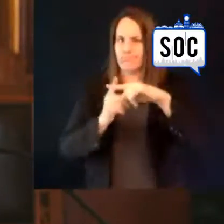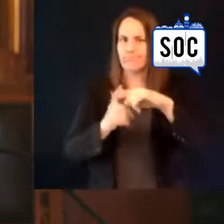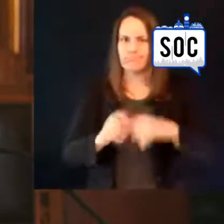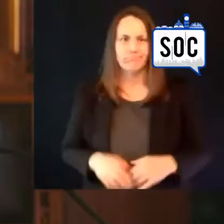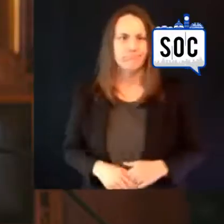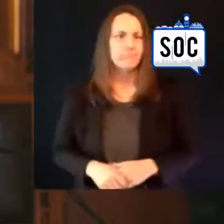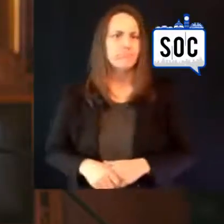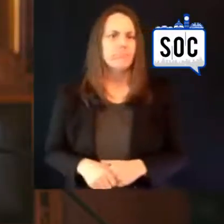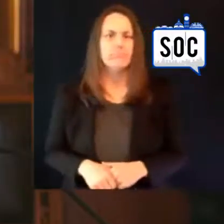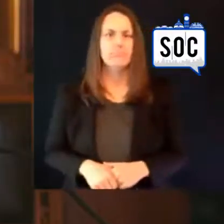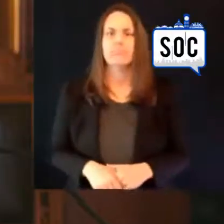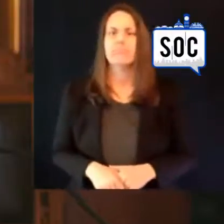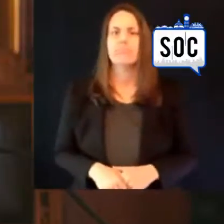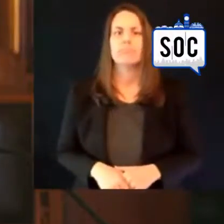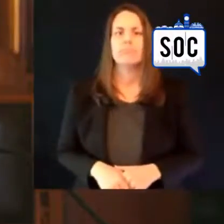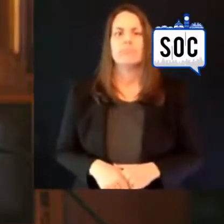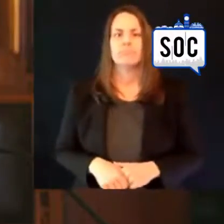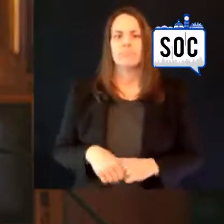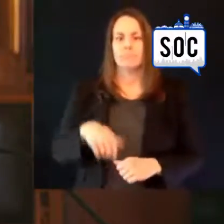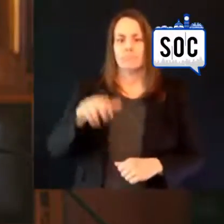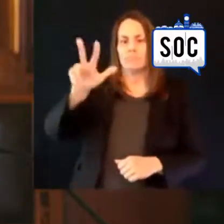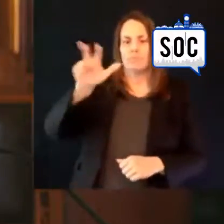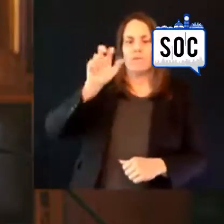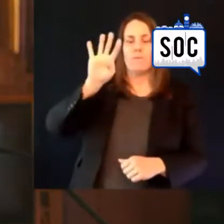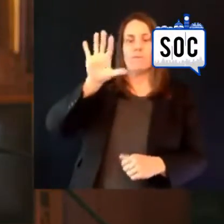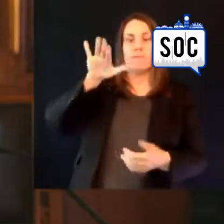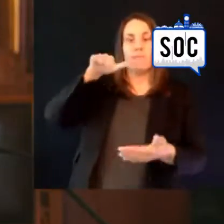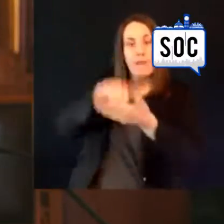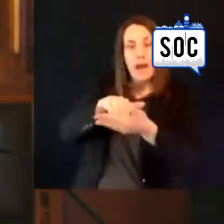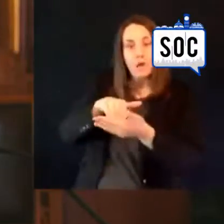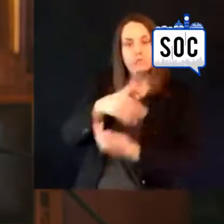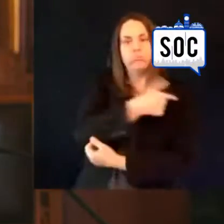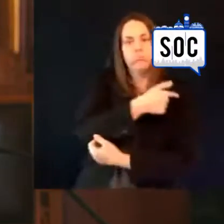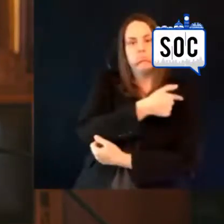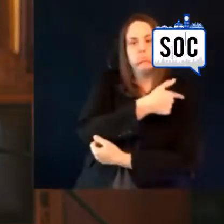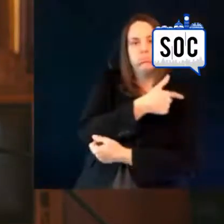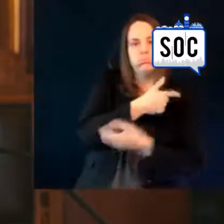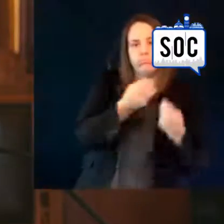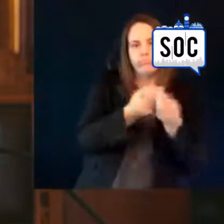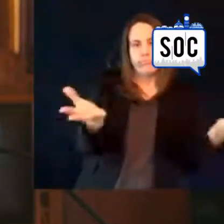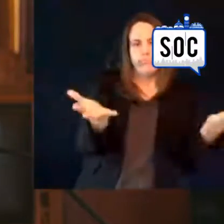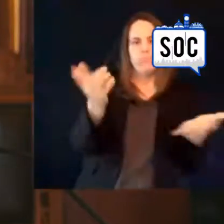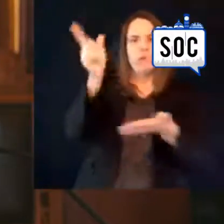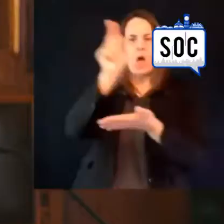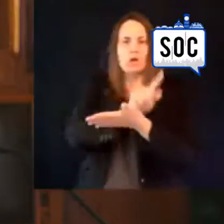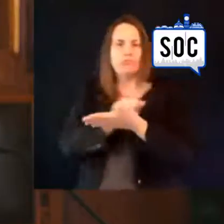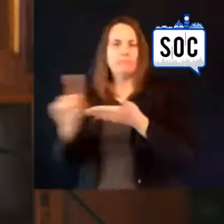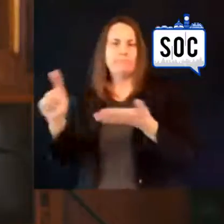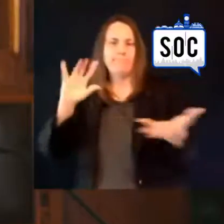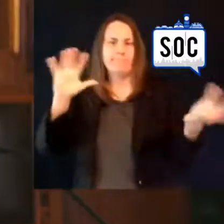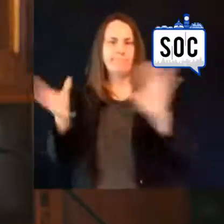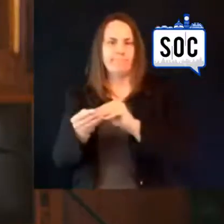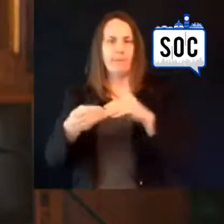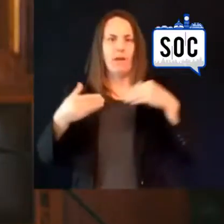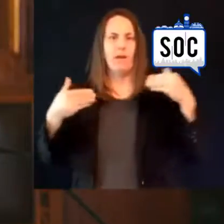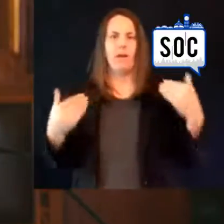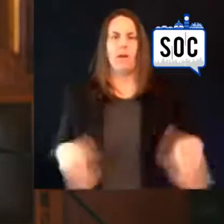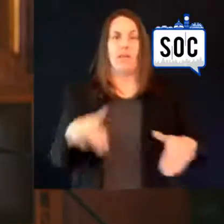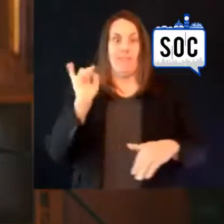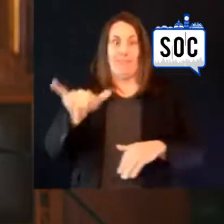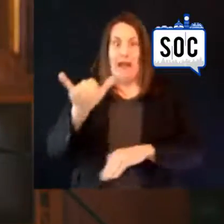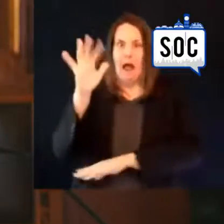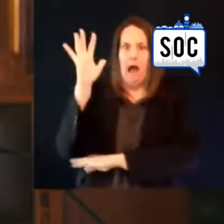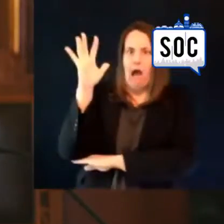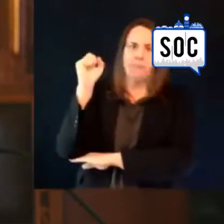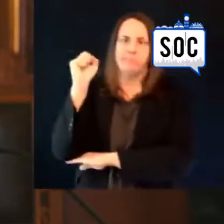week alone, setting a new record for the 7th consecutive week. And over 1 million Wisconsinites have